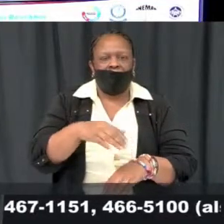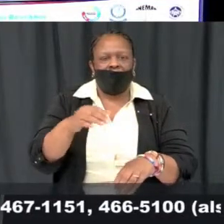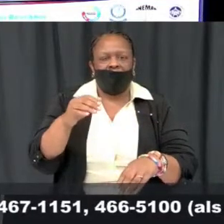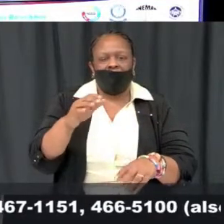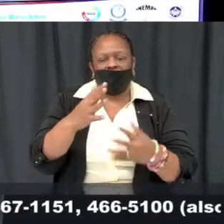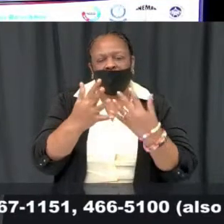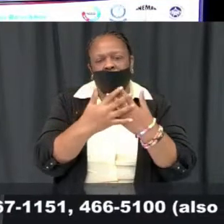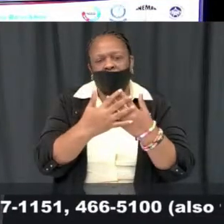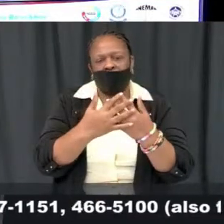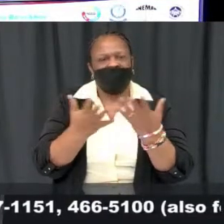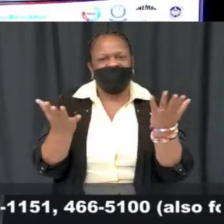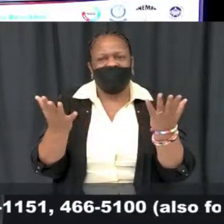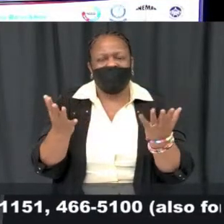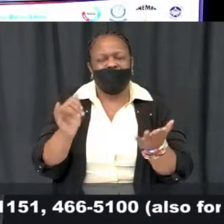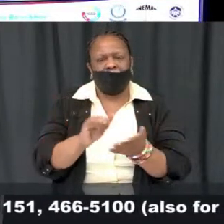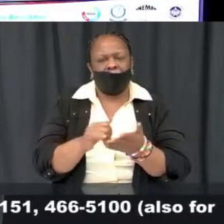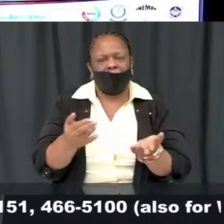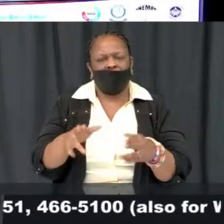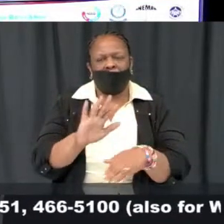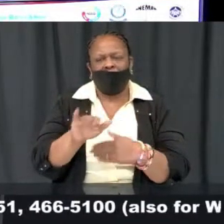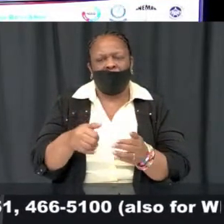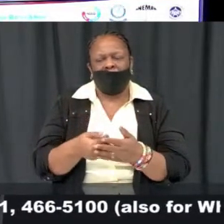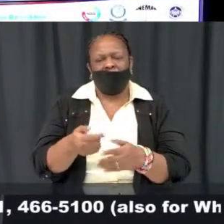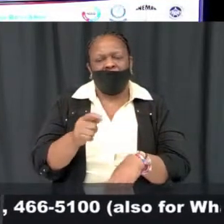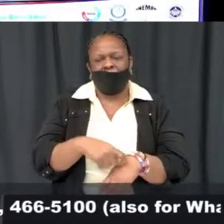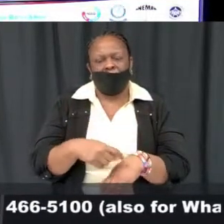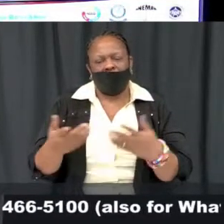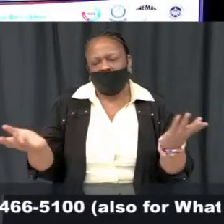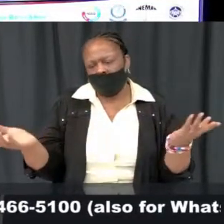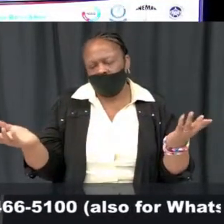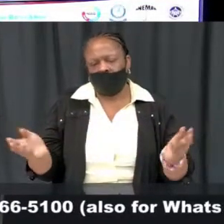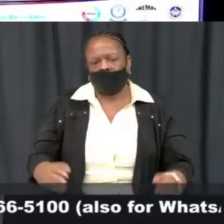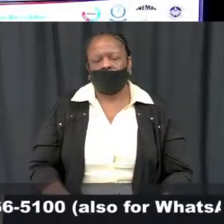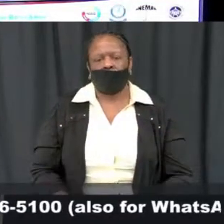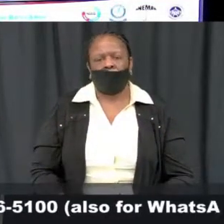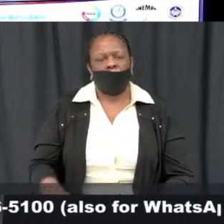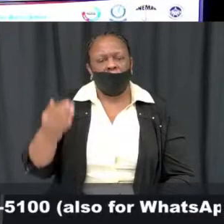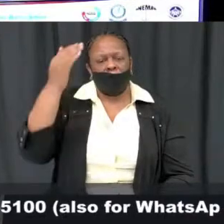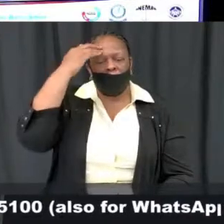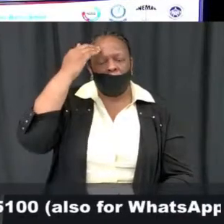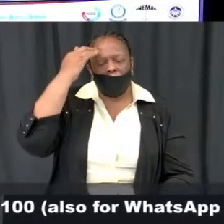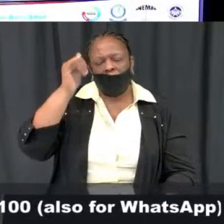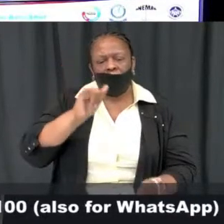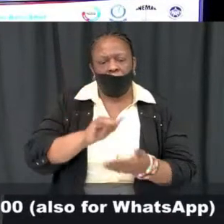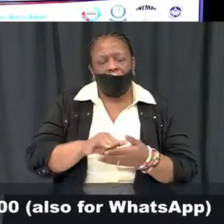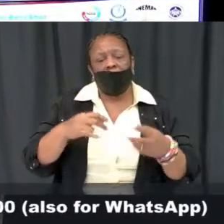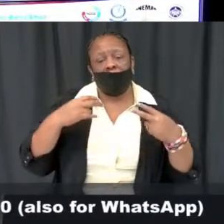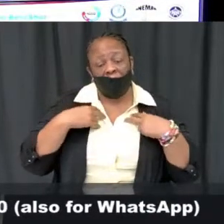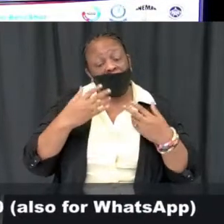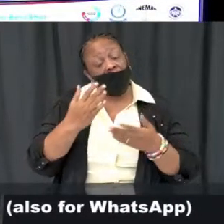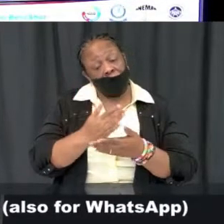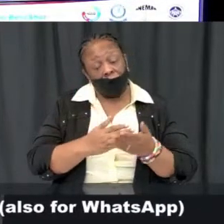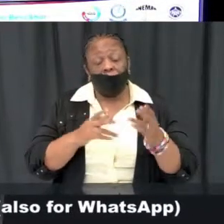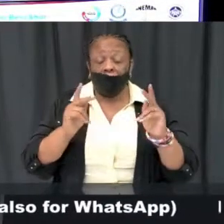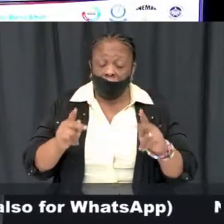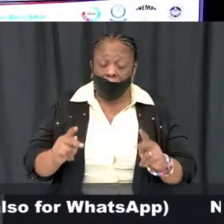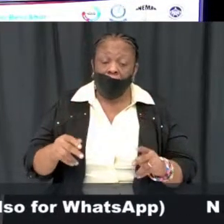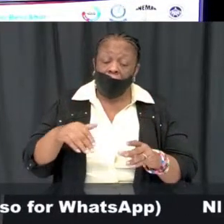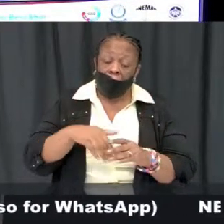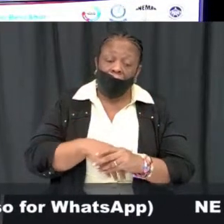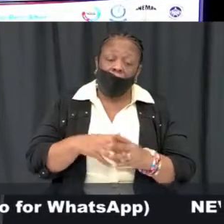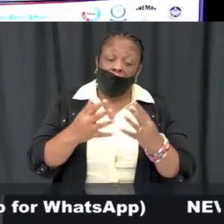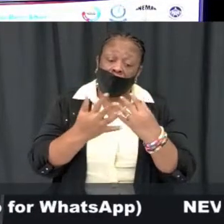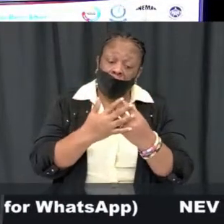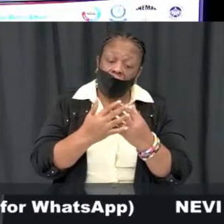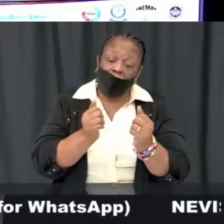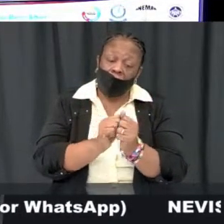places. The entire country is aware that there is an outbreak in the prison, and we've been going there doing serial testing